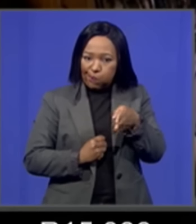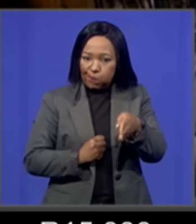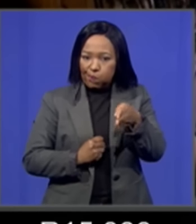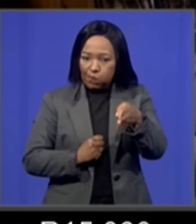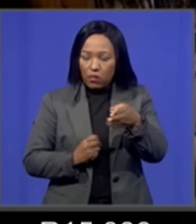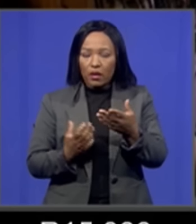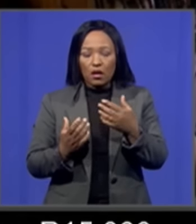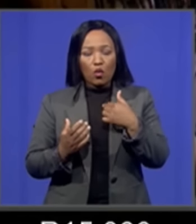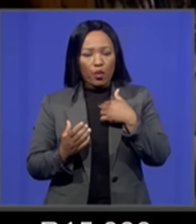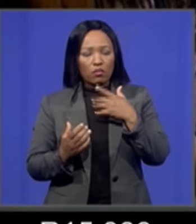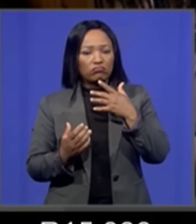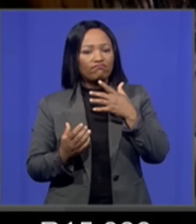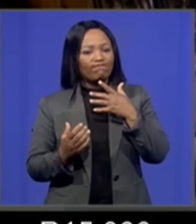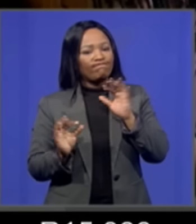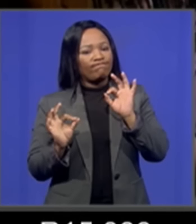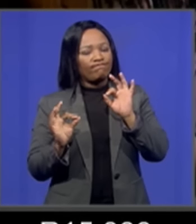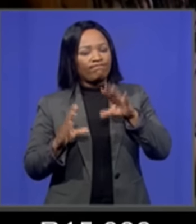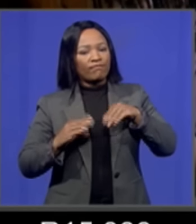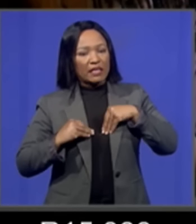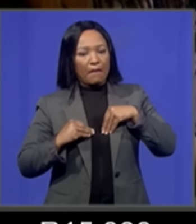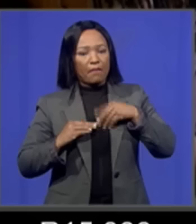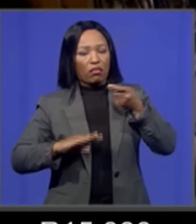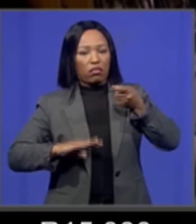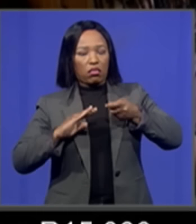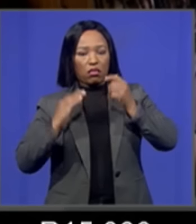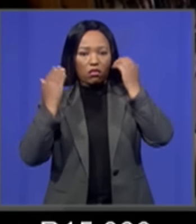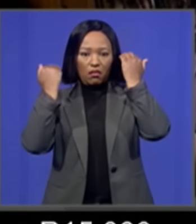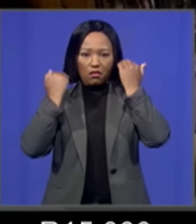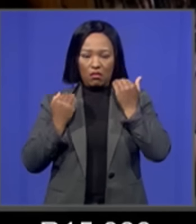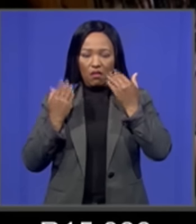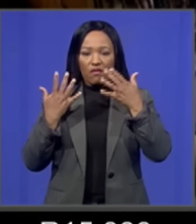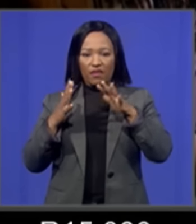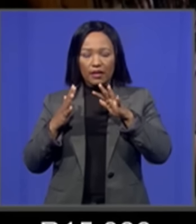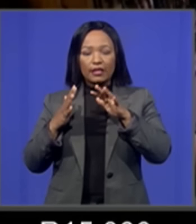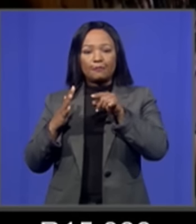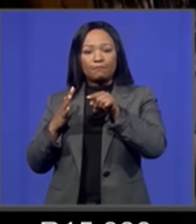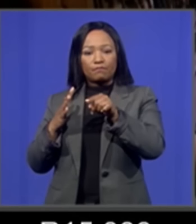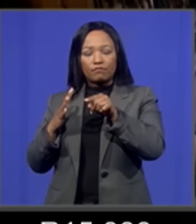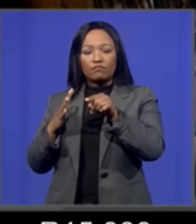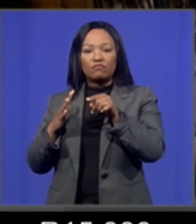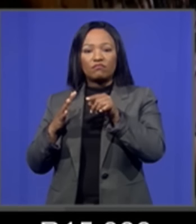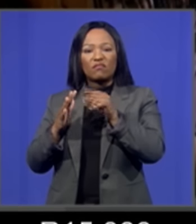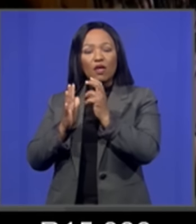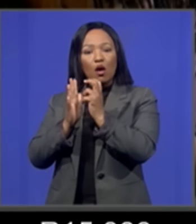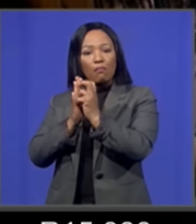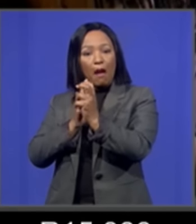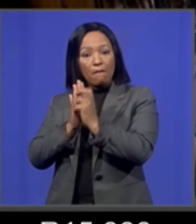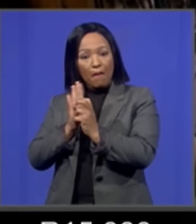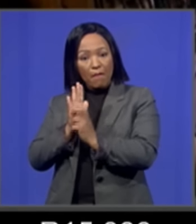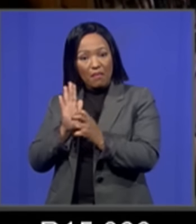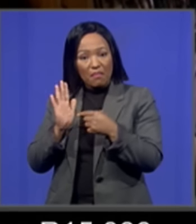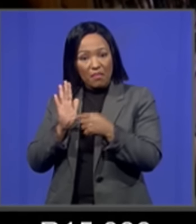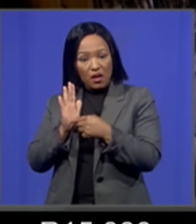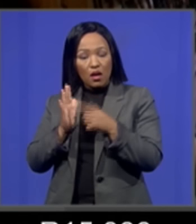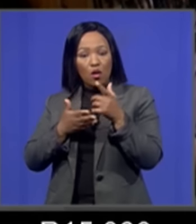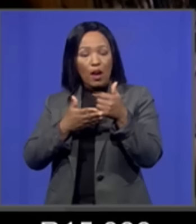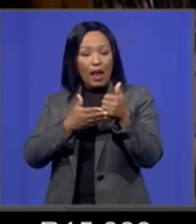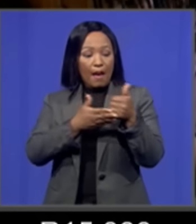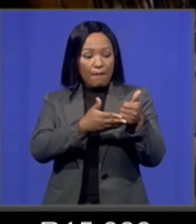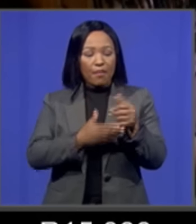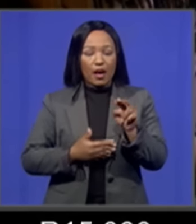why we note this ruling, because the magistrate put in place conditions which will assist the